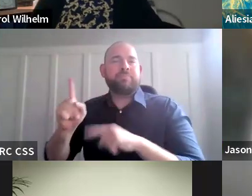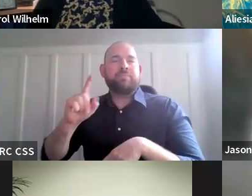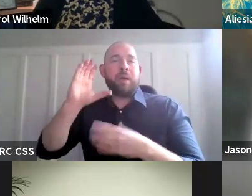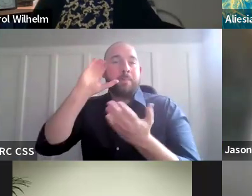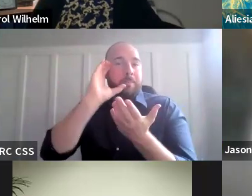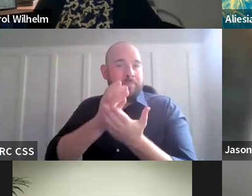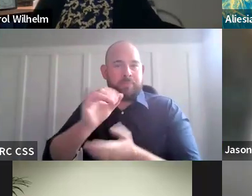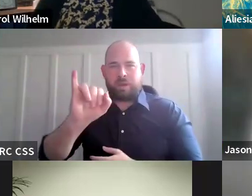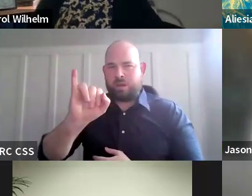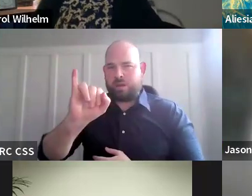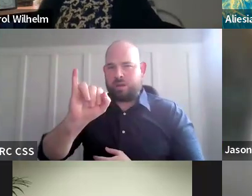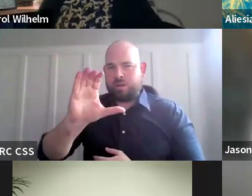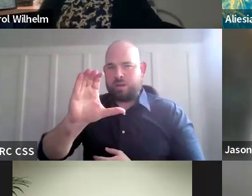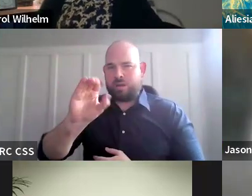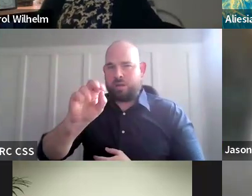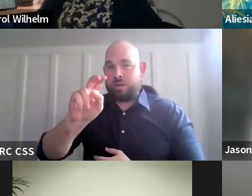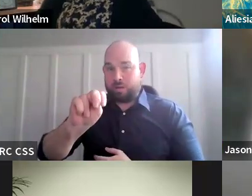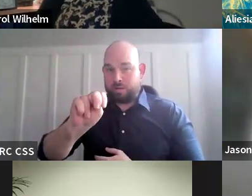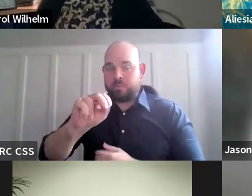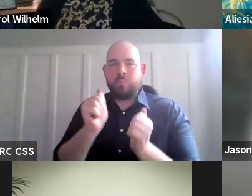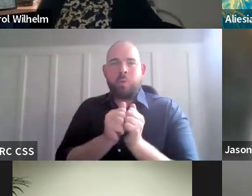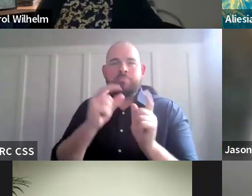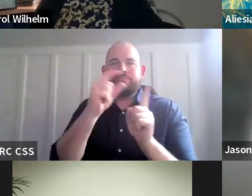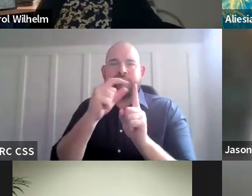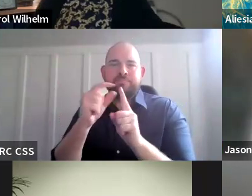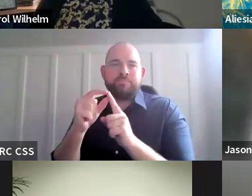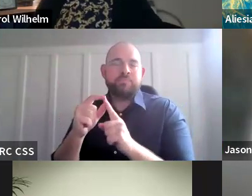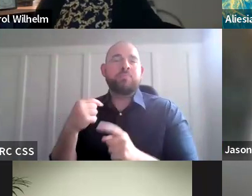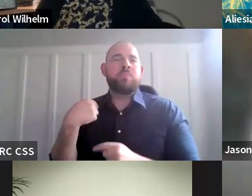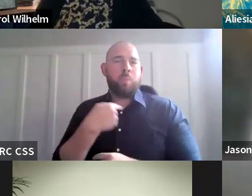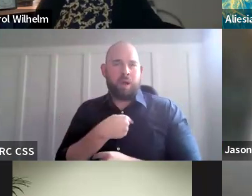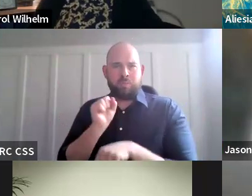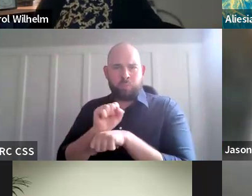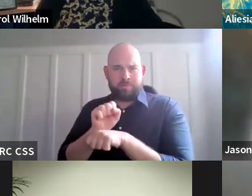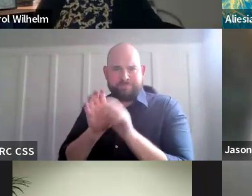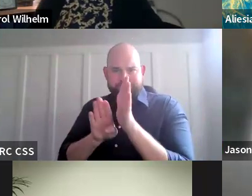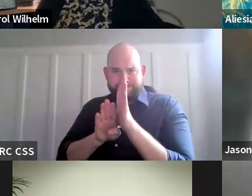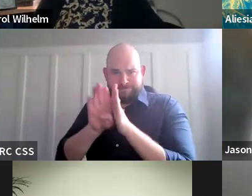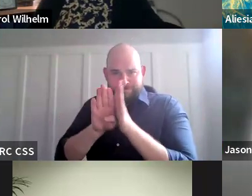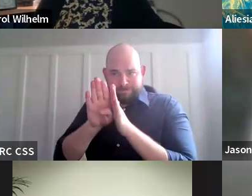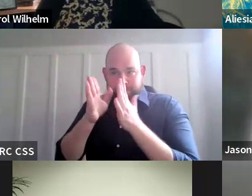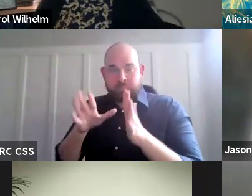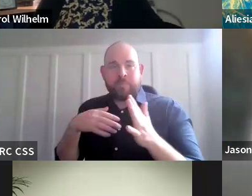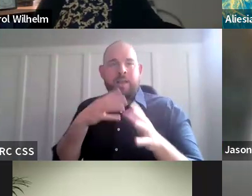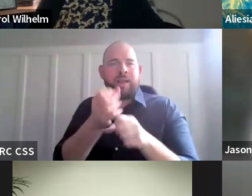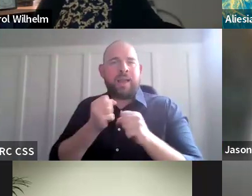settings. So we went ahead and developed these communication cards with different